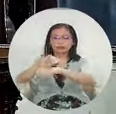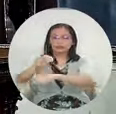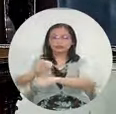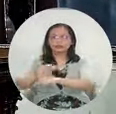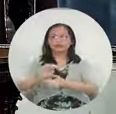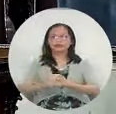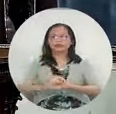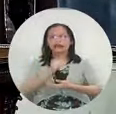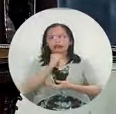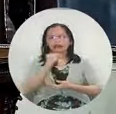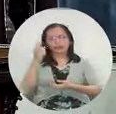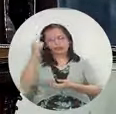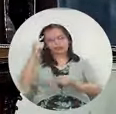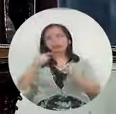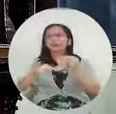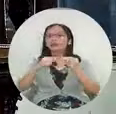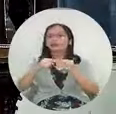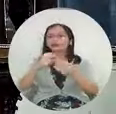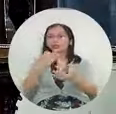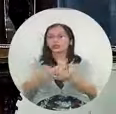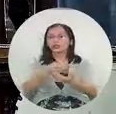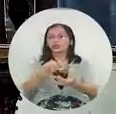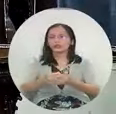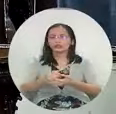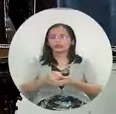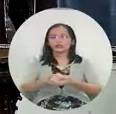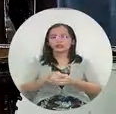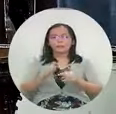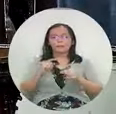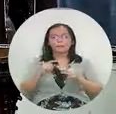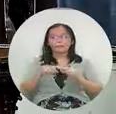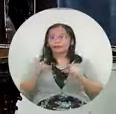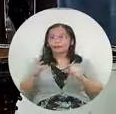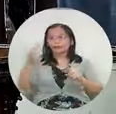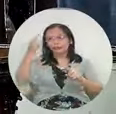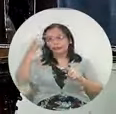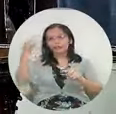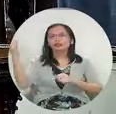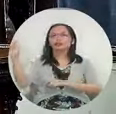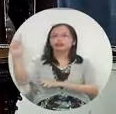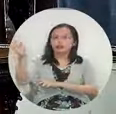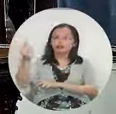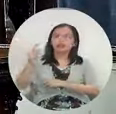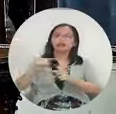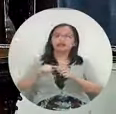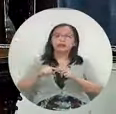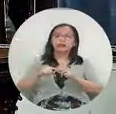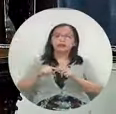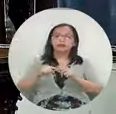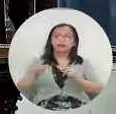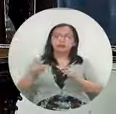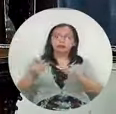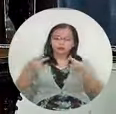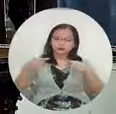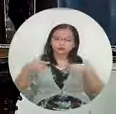was just thinking of ministry, the privilege to preach the gospel.